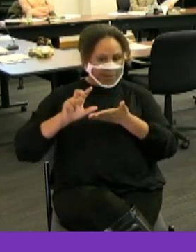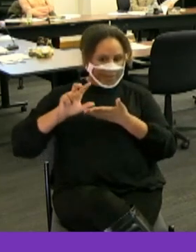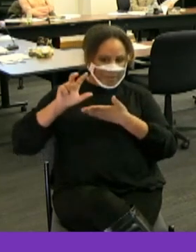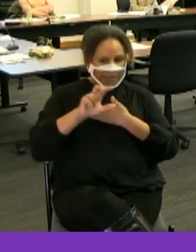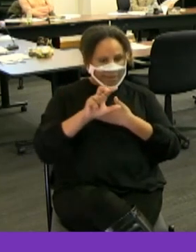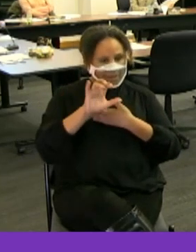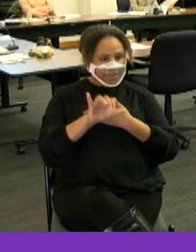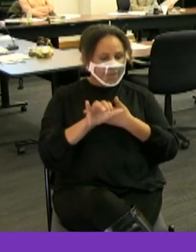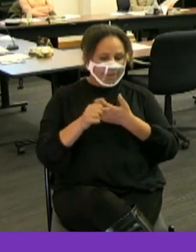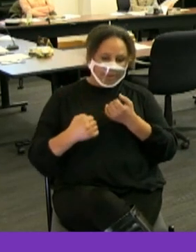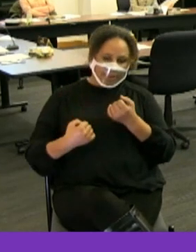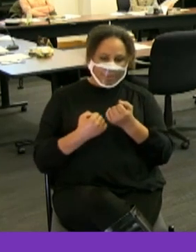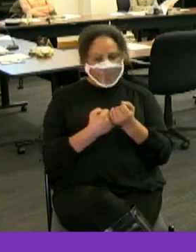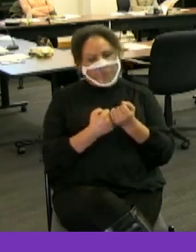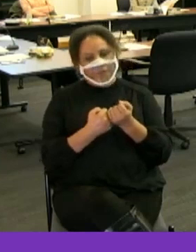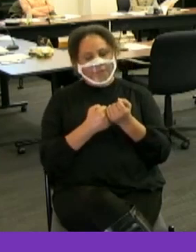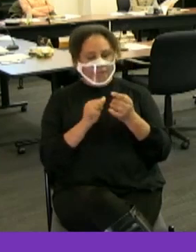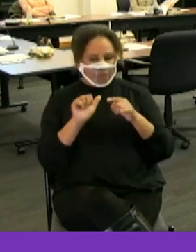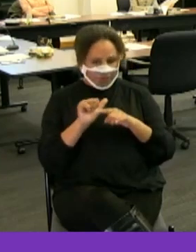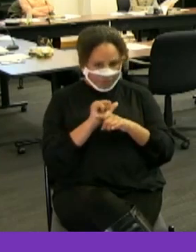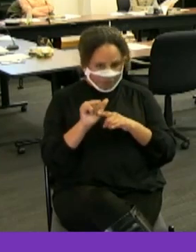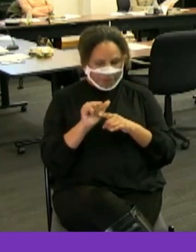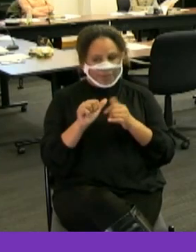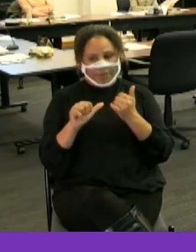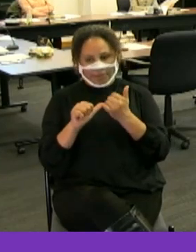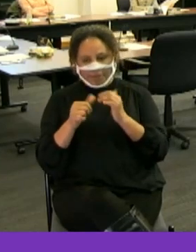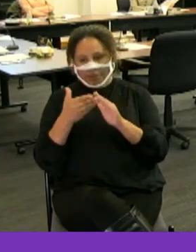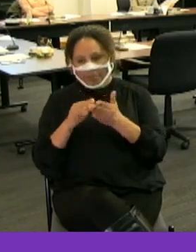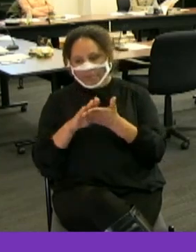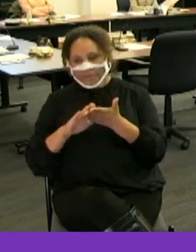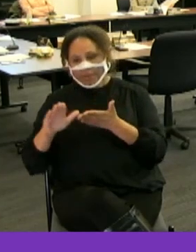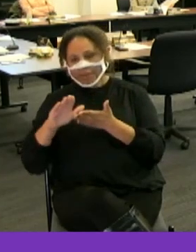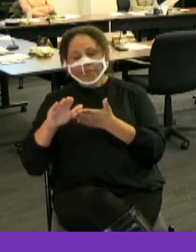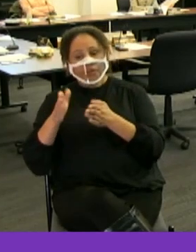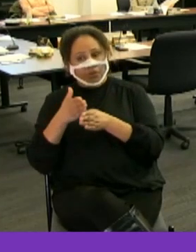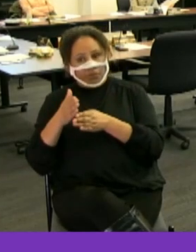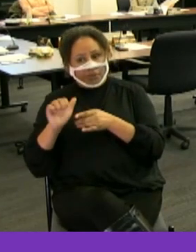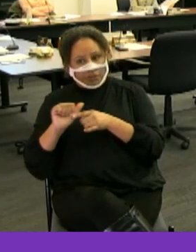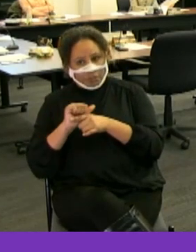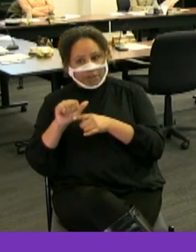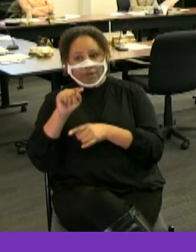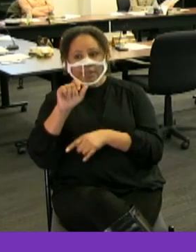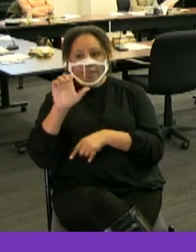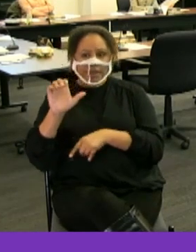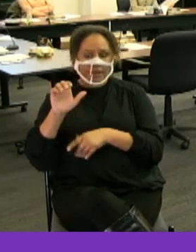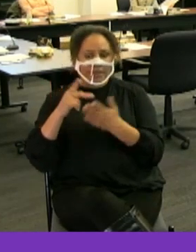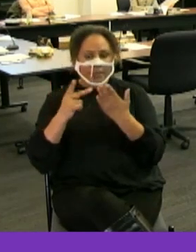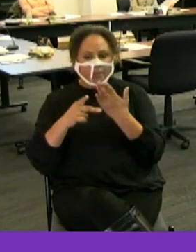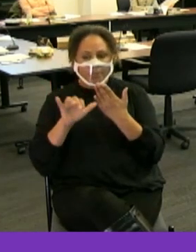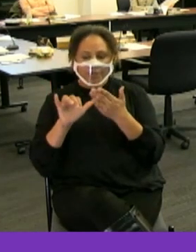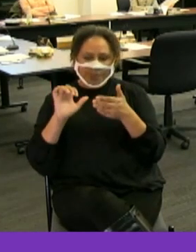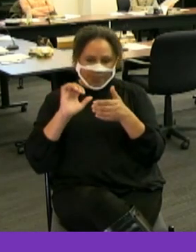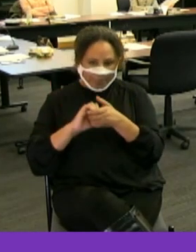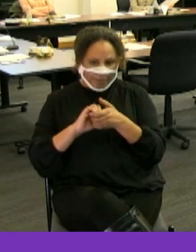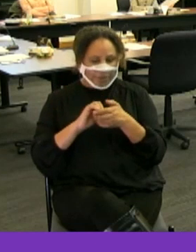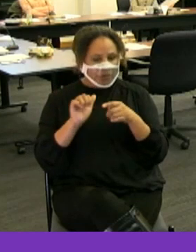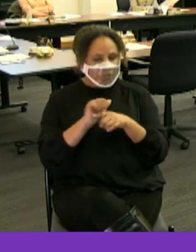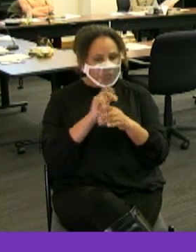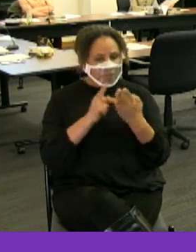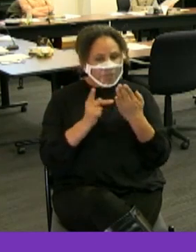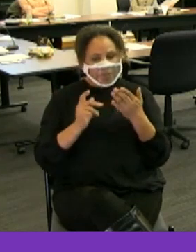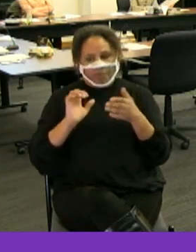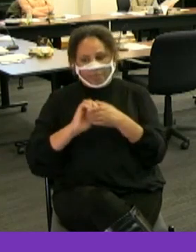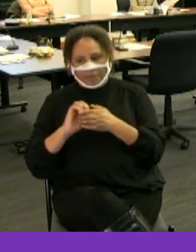of the Trade Adjustment Assistance Community College and Career Training, or TACT grant program, which tightly links training programs to